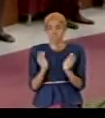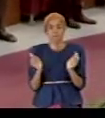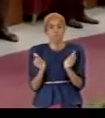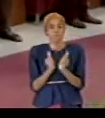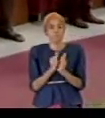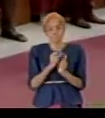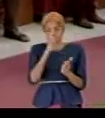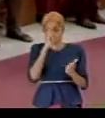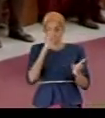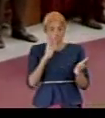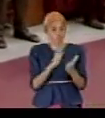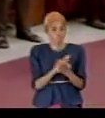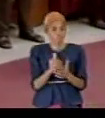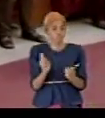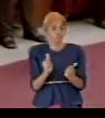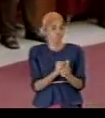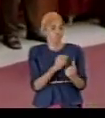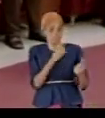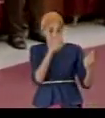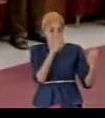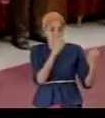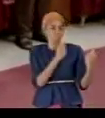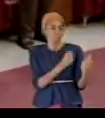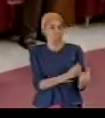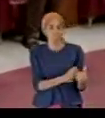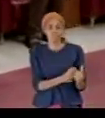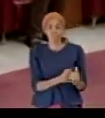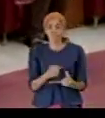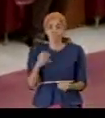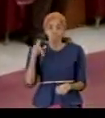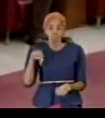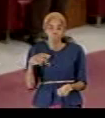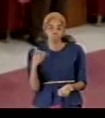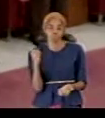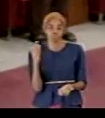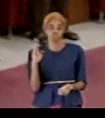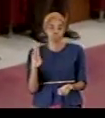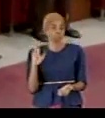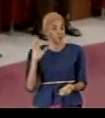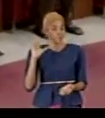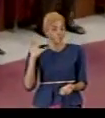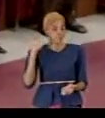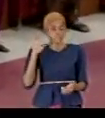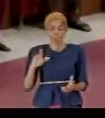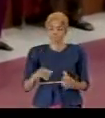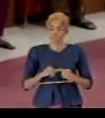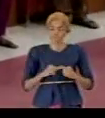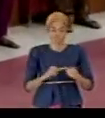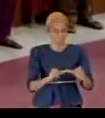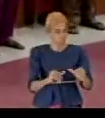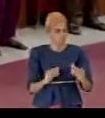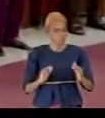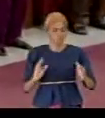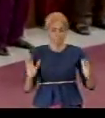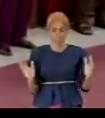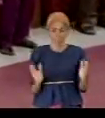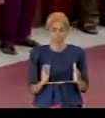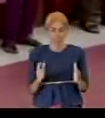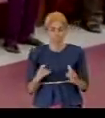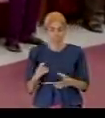Paul was concentrating until he won them. He was persuading them, convincing them, convicting